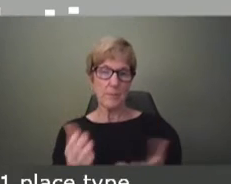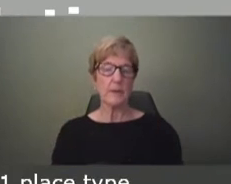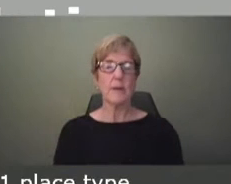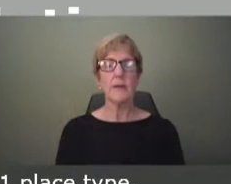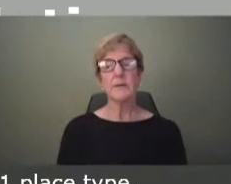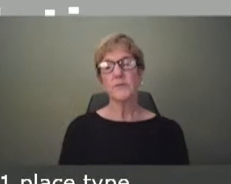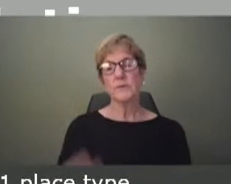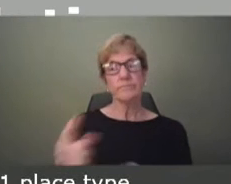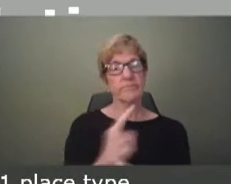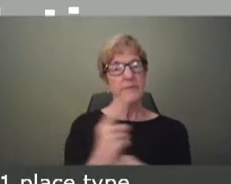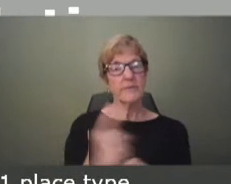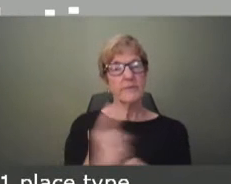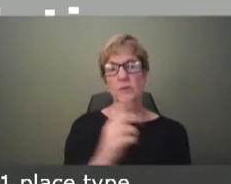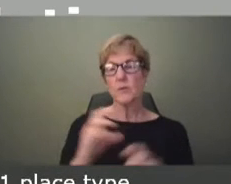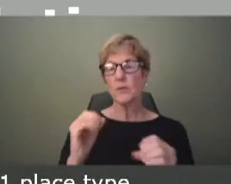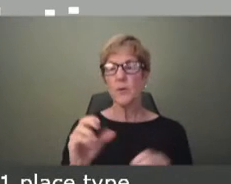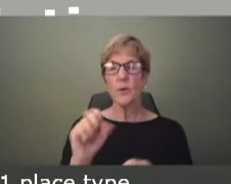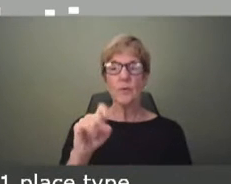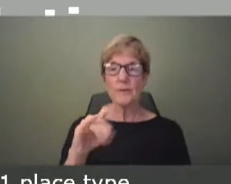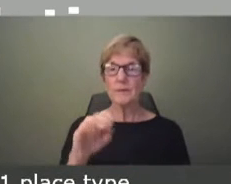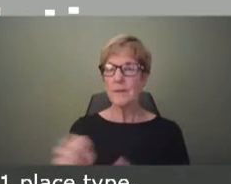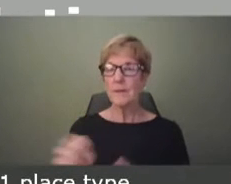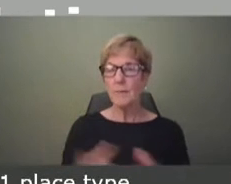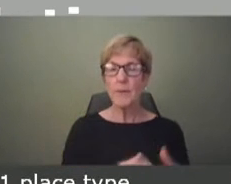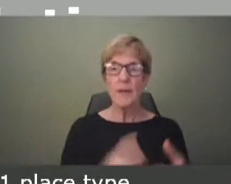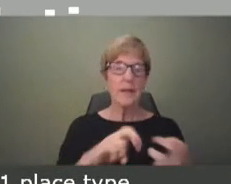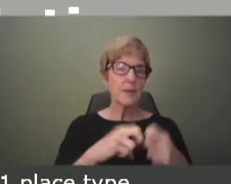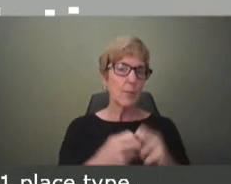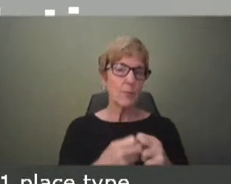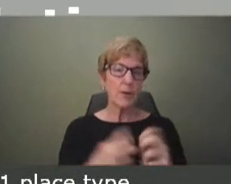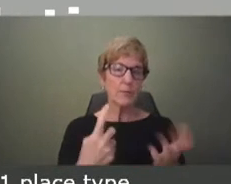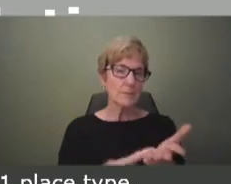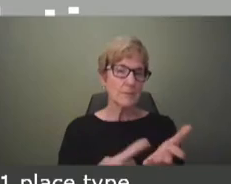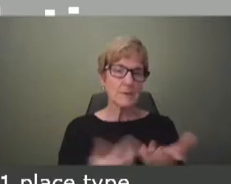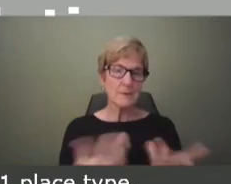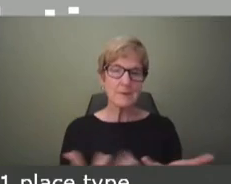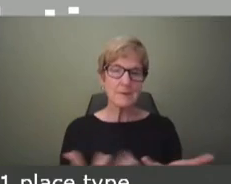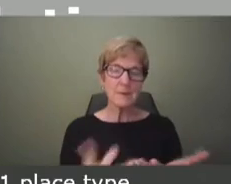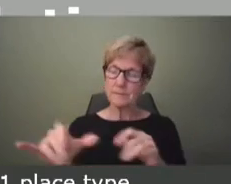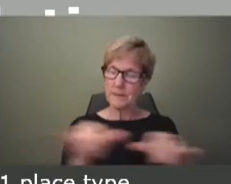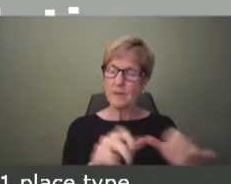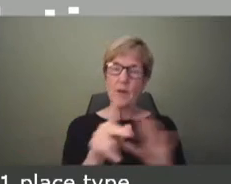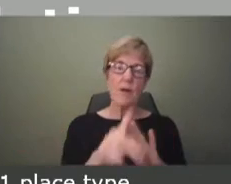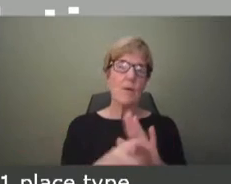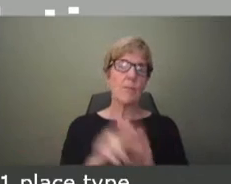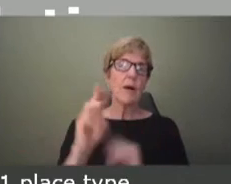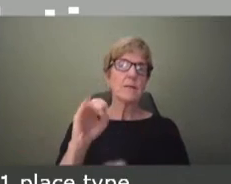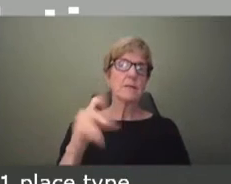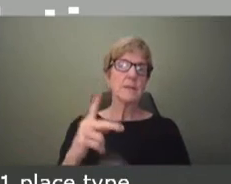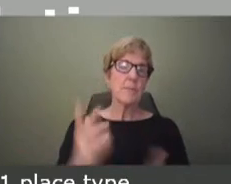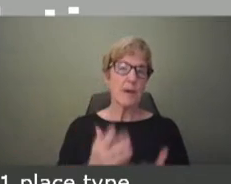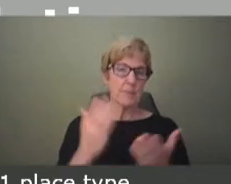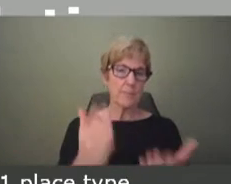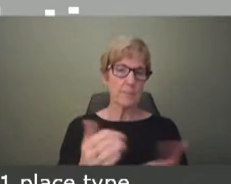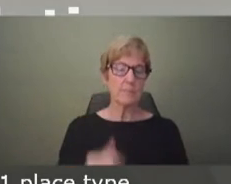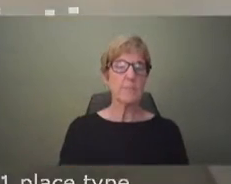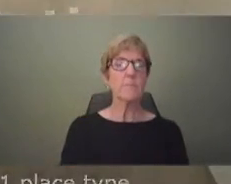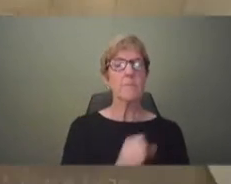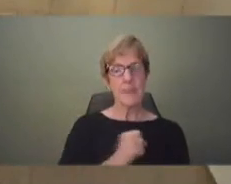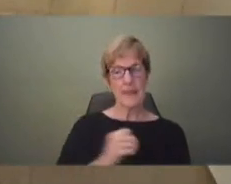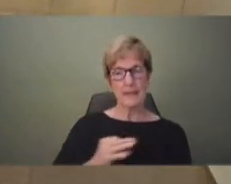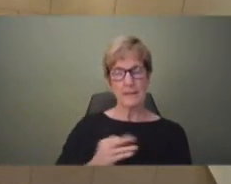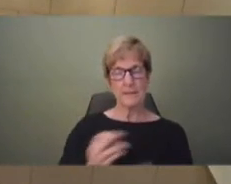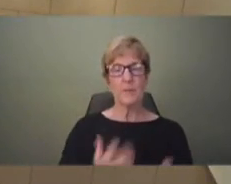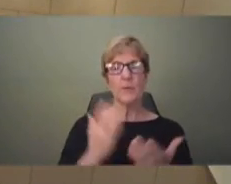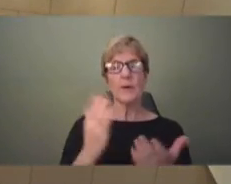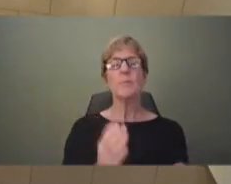so no site plan no outstanding issues to talk through again it is consistent with the policy recommendation and staff does recommend approval we'll be happy to take